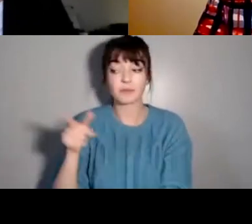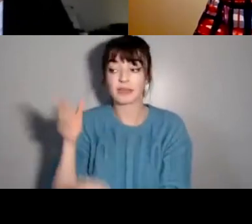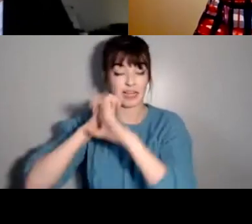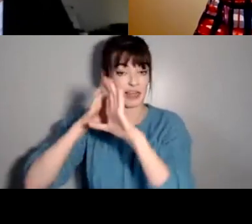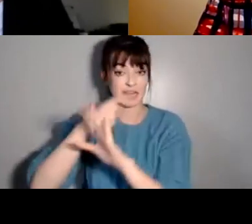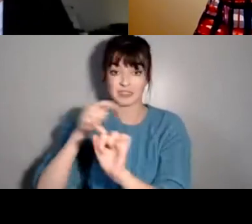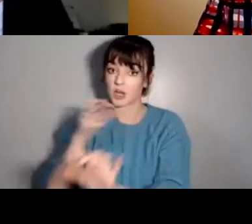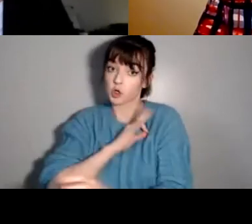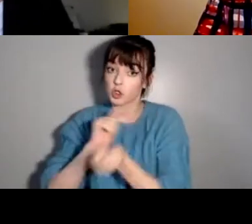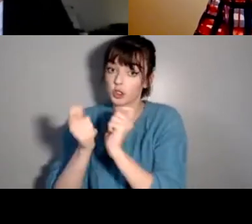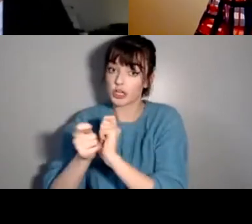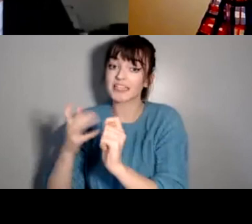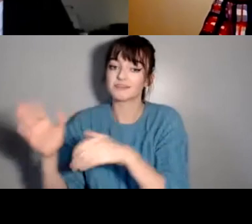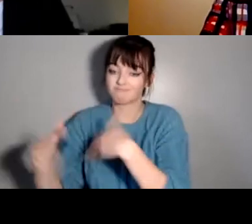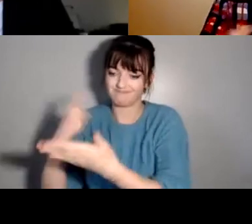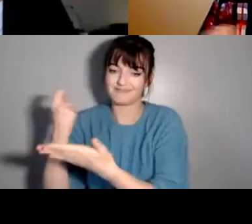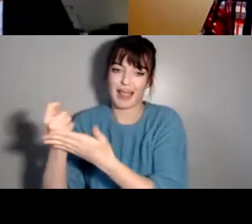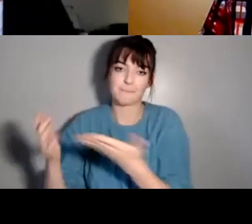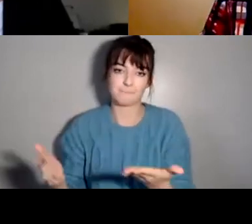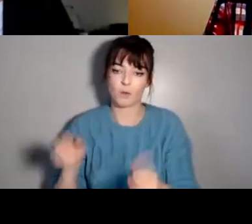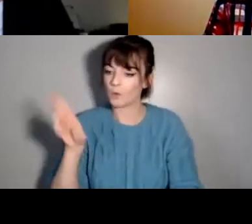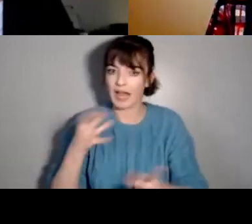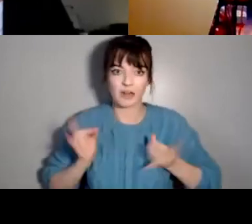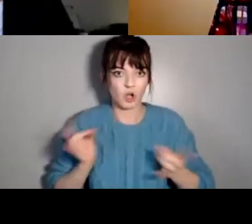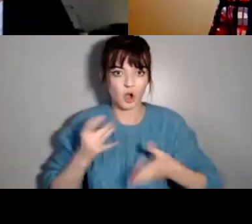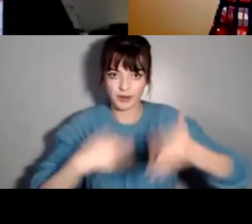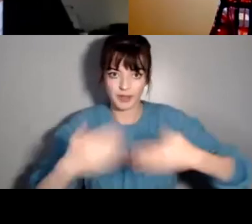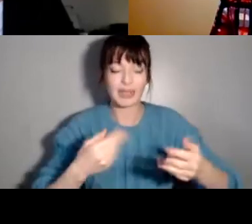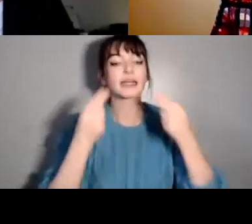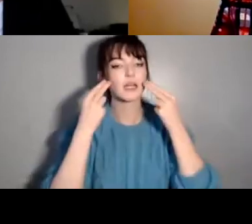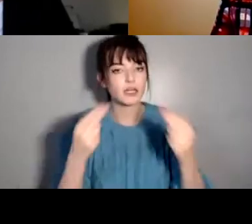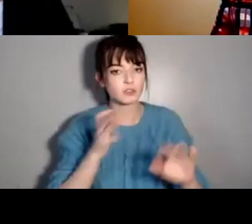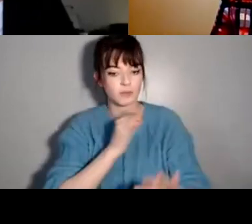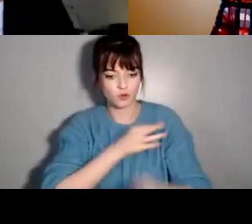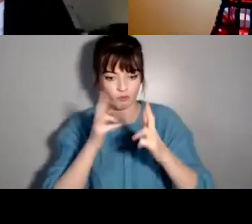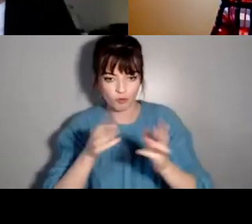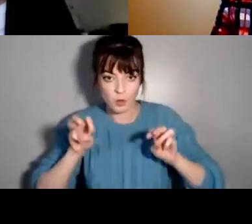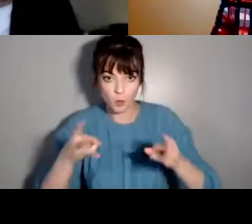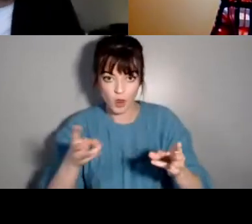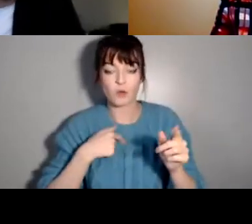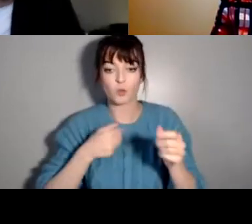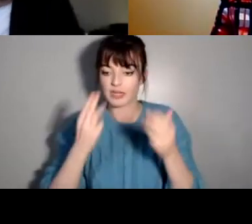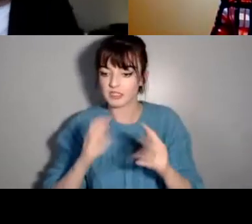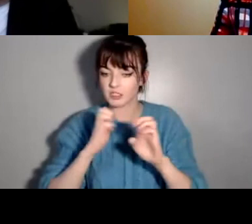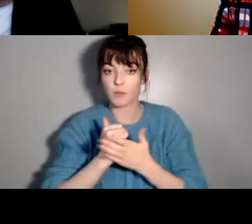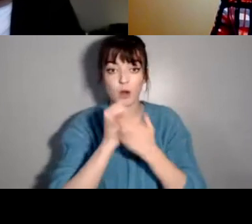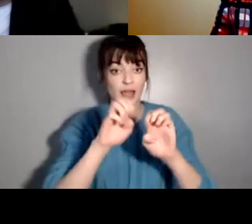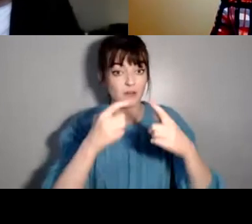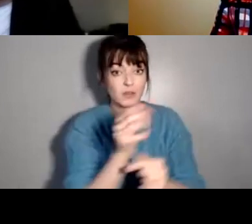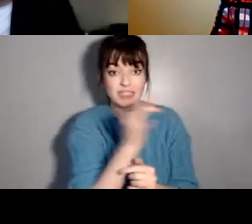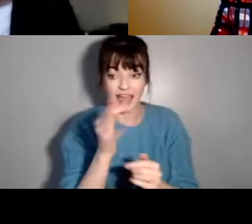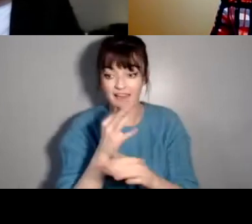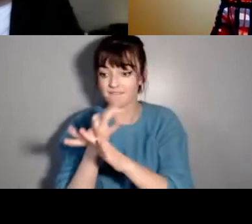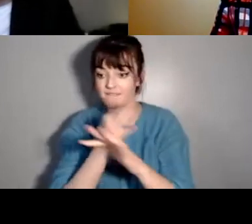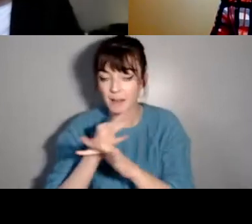isn't something that can be rushed because it needs to be sustainable, and we need to take people, both the staff, the families, and the people themselves on the journey with